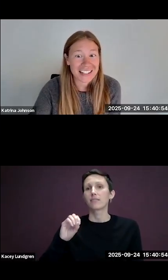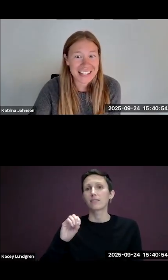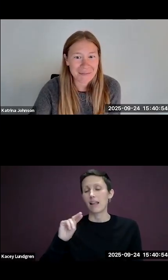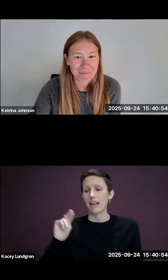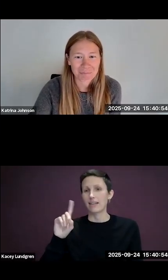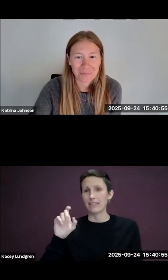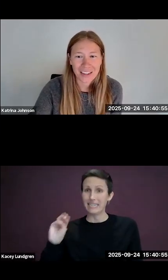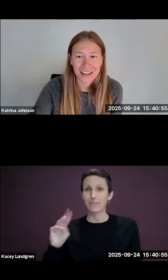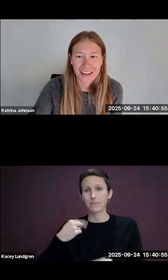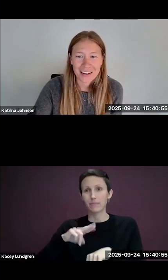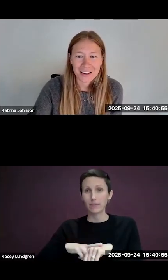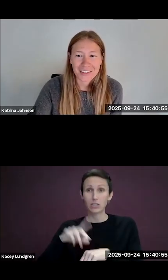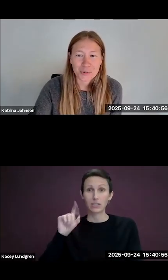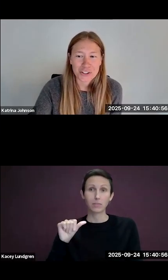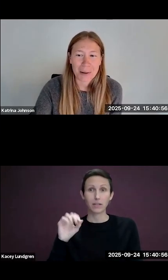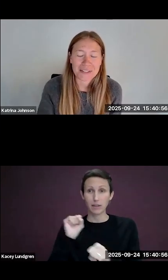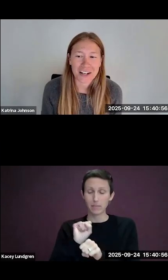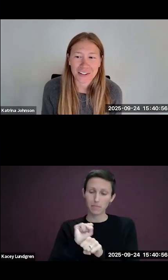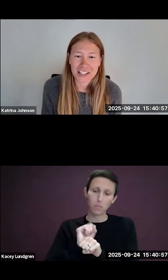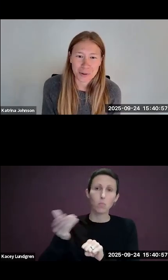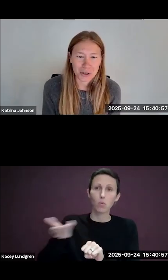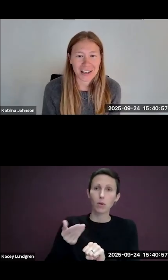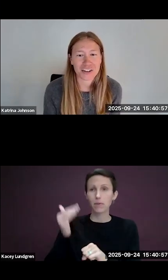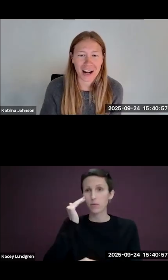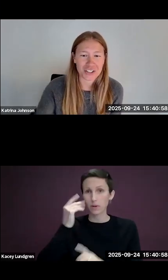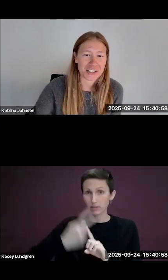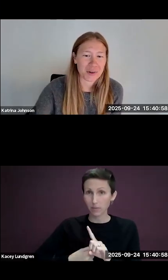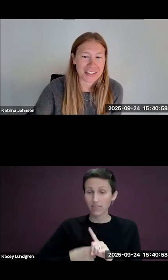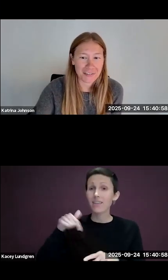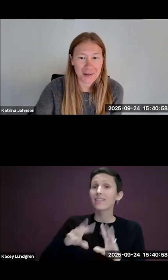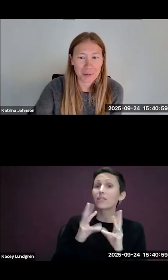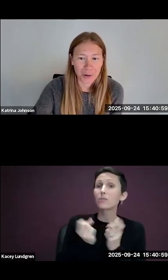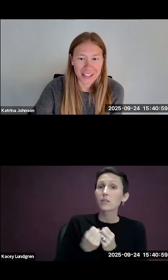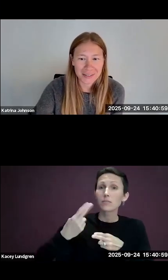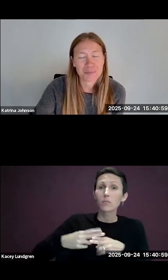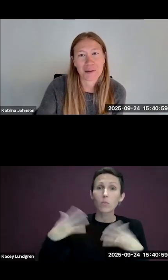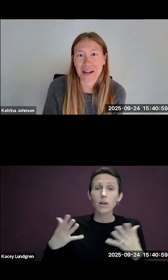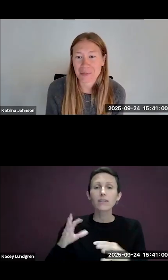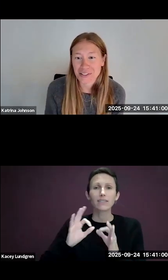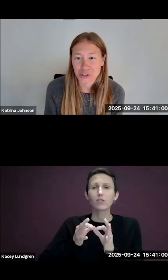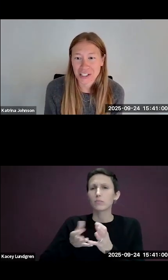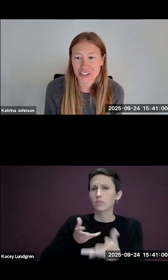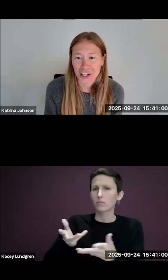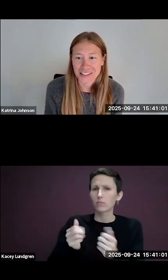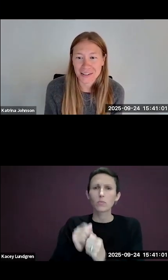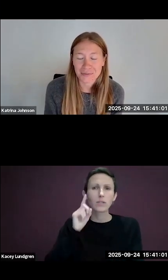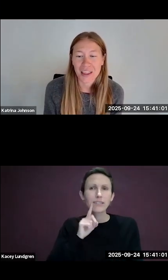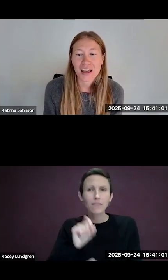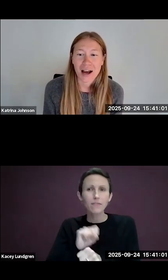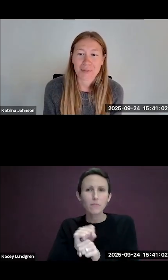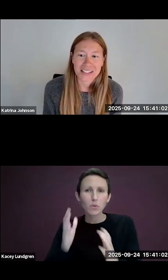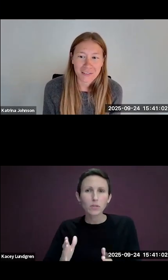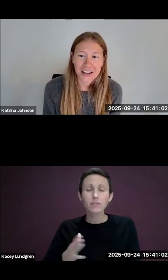Month, NDEAM. This workshop is titled Interpreted Interactions with Deaf Employees. My name is Katrina